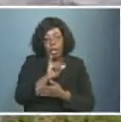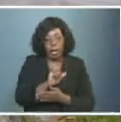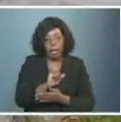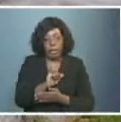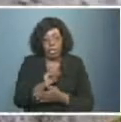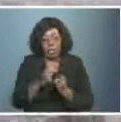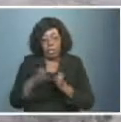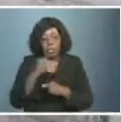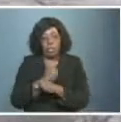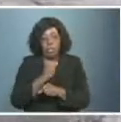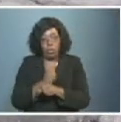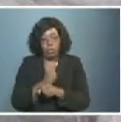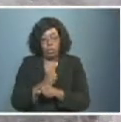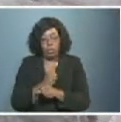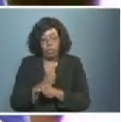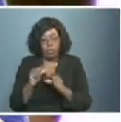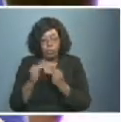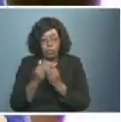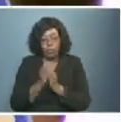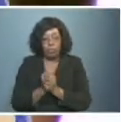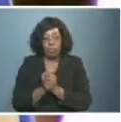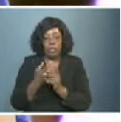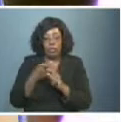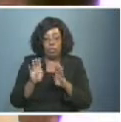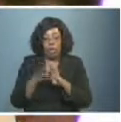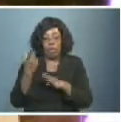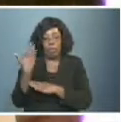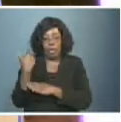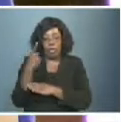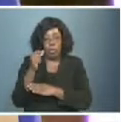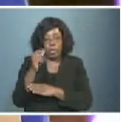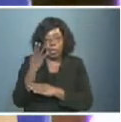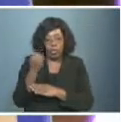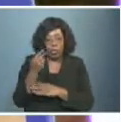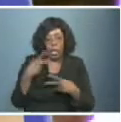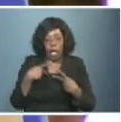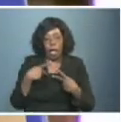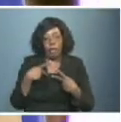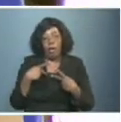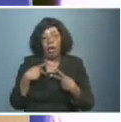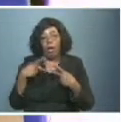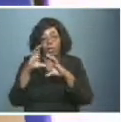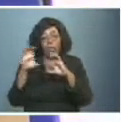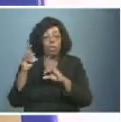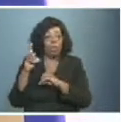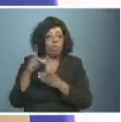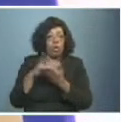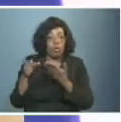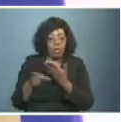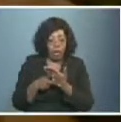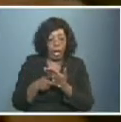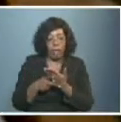the workforce. Since been open from 2014, offering diploma programs in nautical science